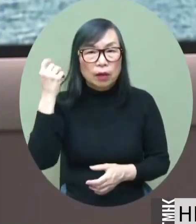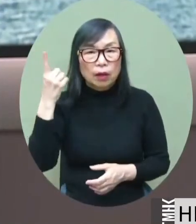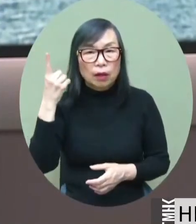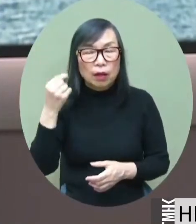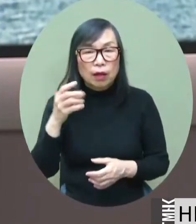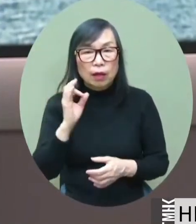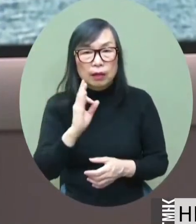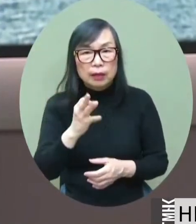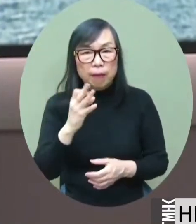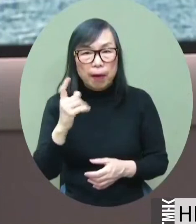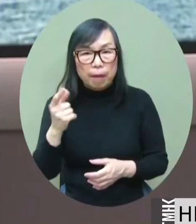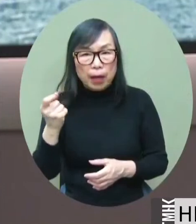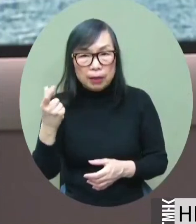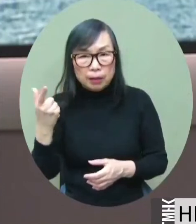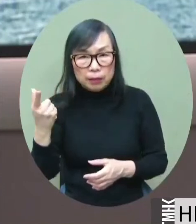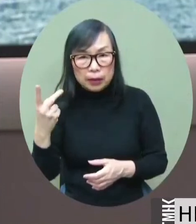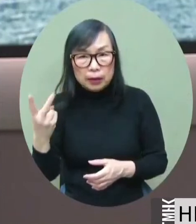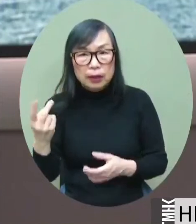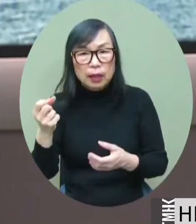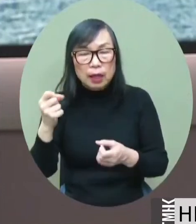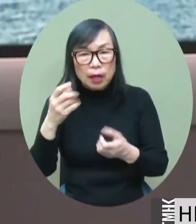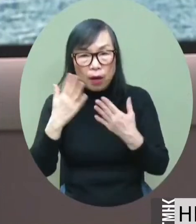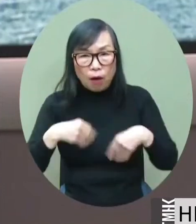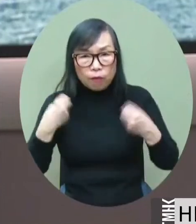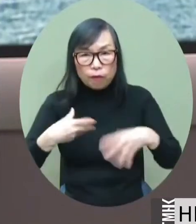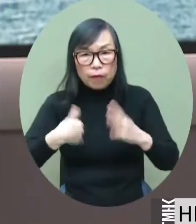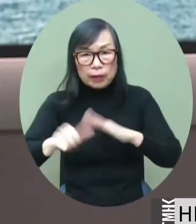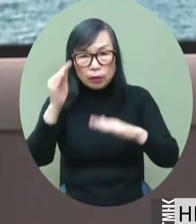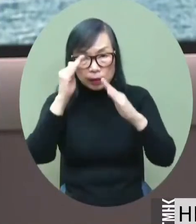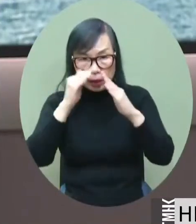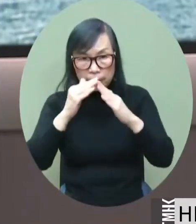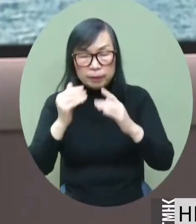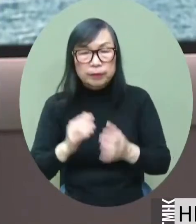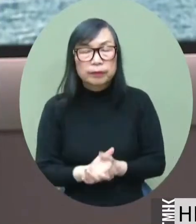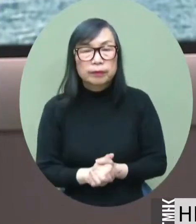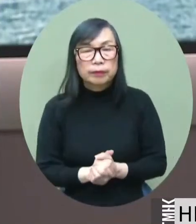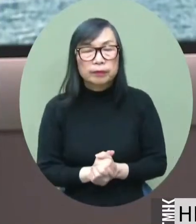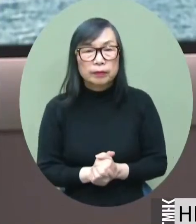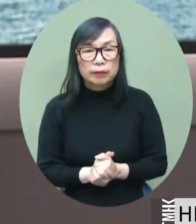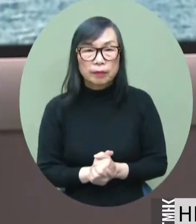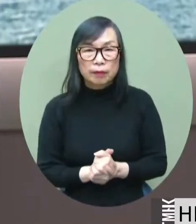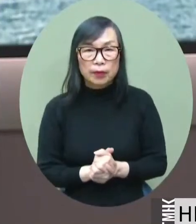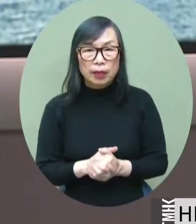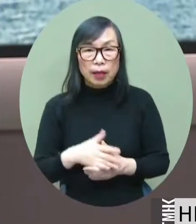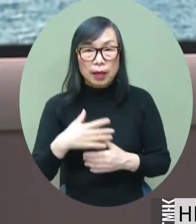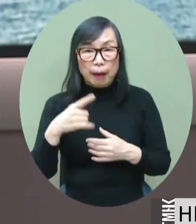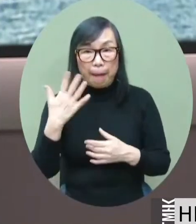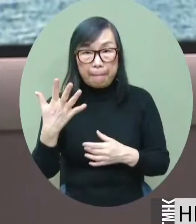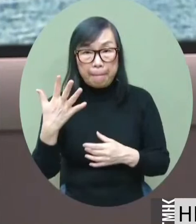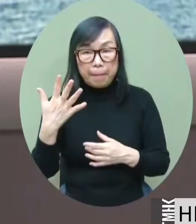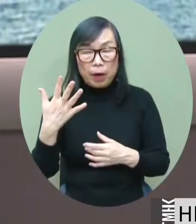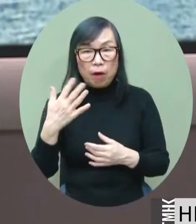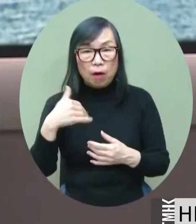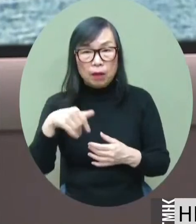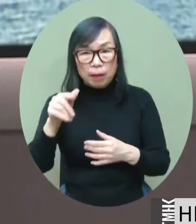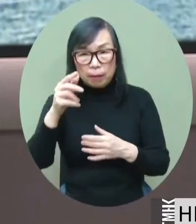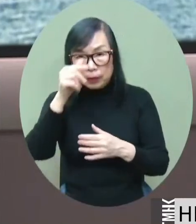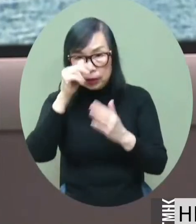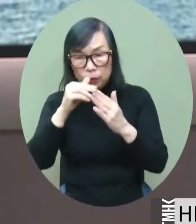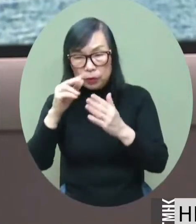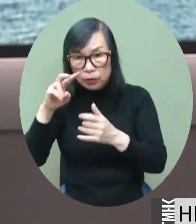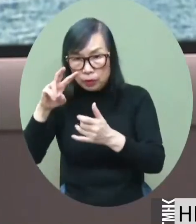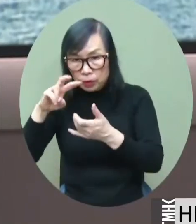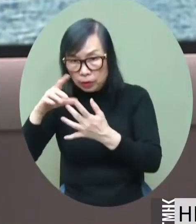to 101. In the past day, 382 patients recovered and were discharged,